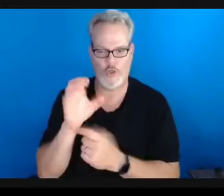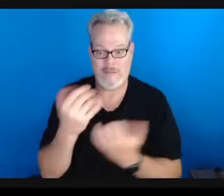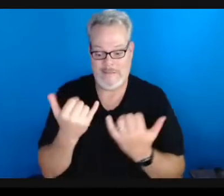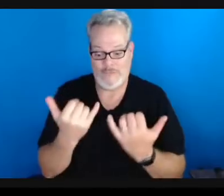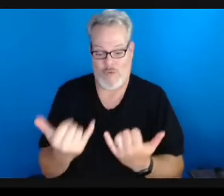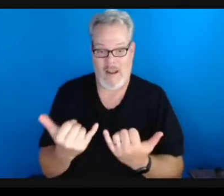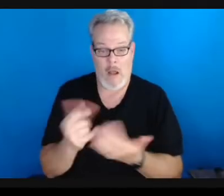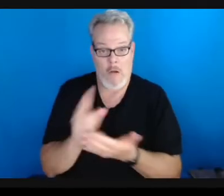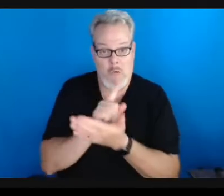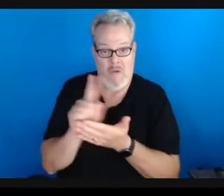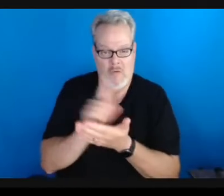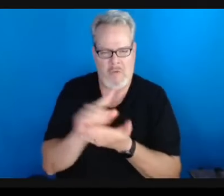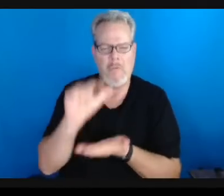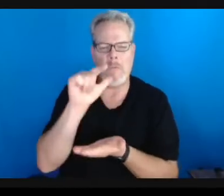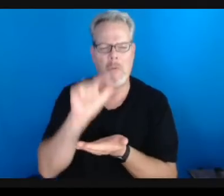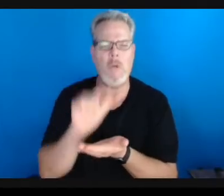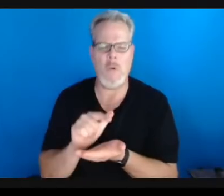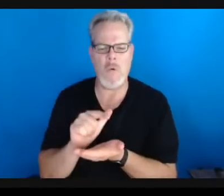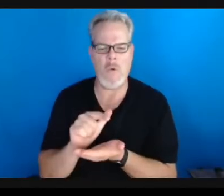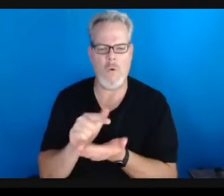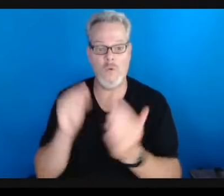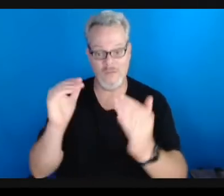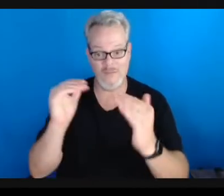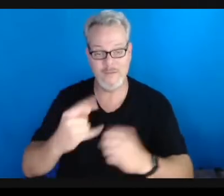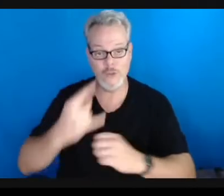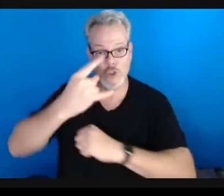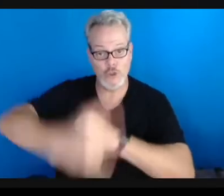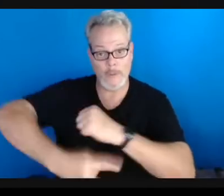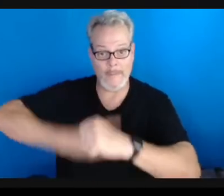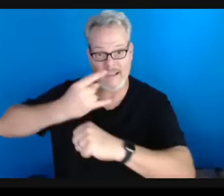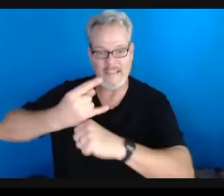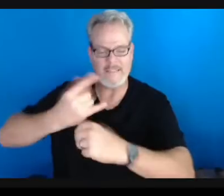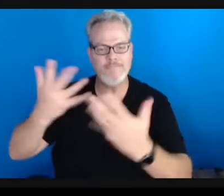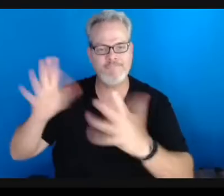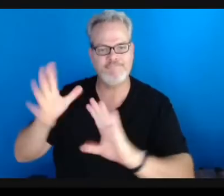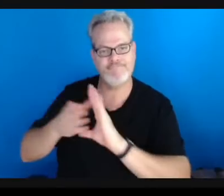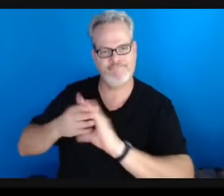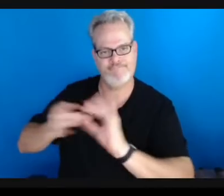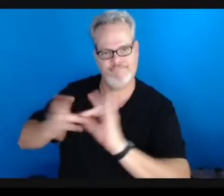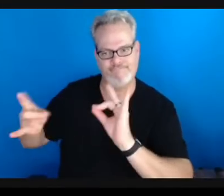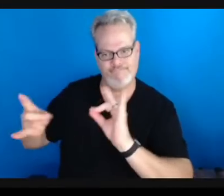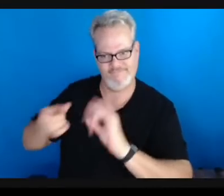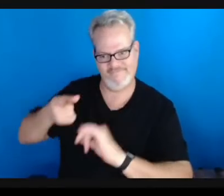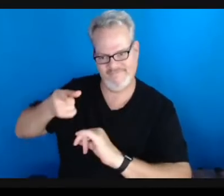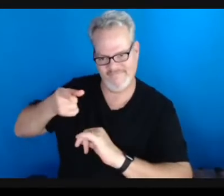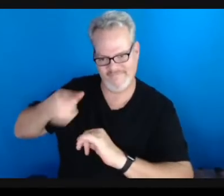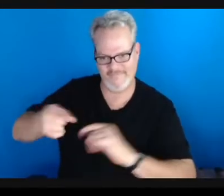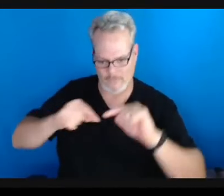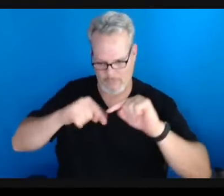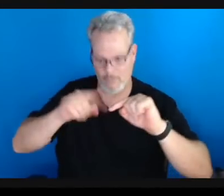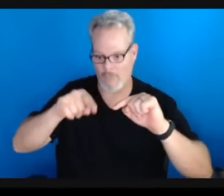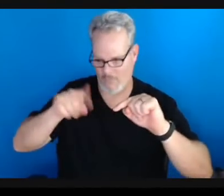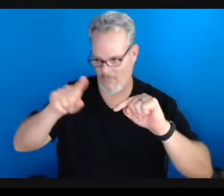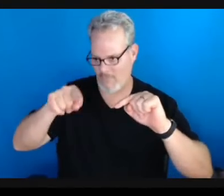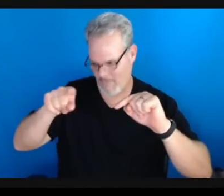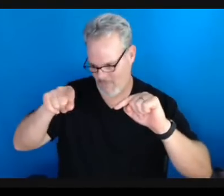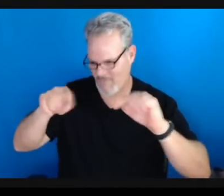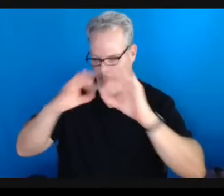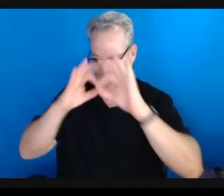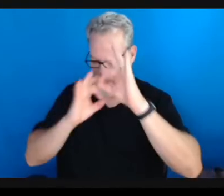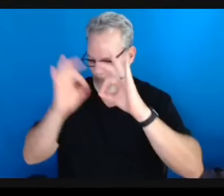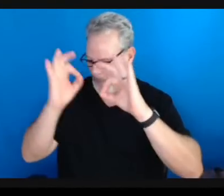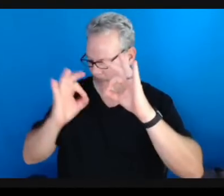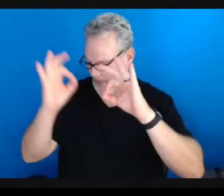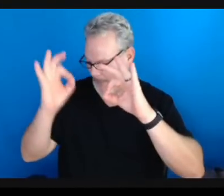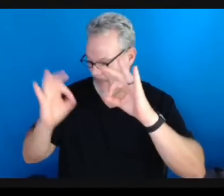low. Our summit GPS, as we mentioned before, in its quasi-equilibrium, expanding in the intervals